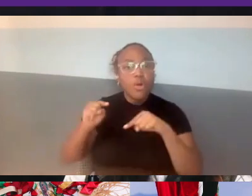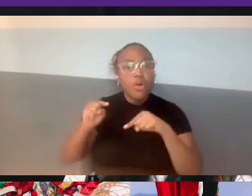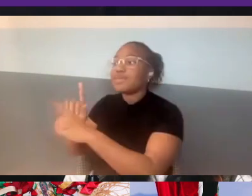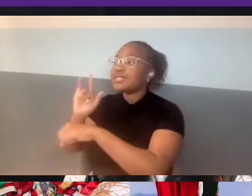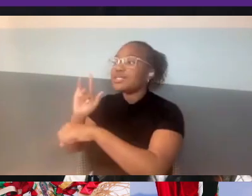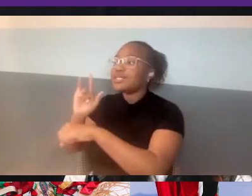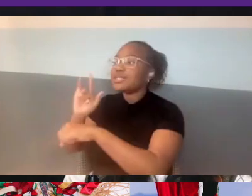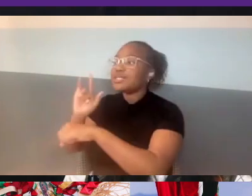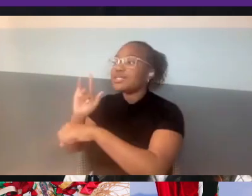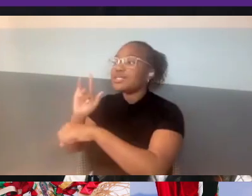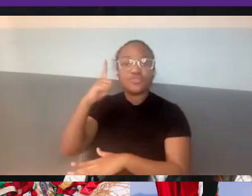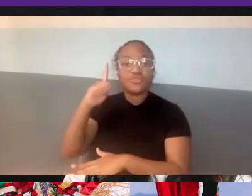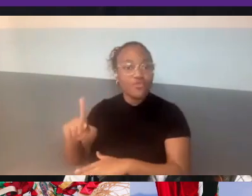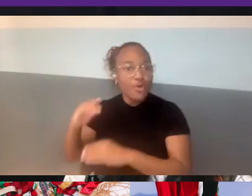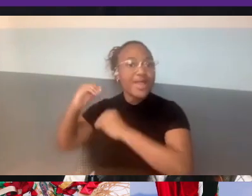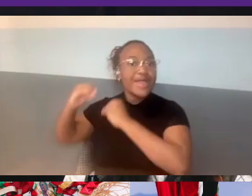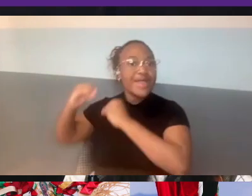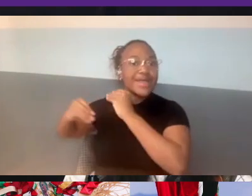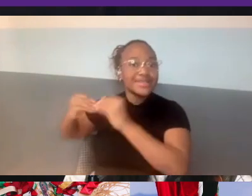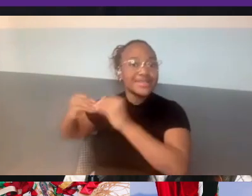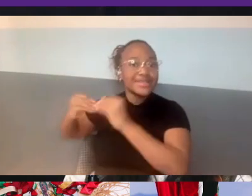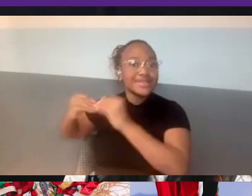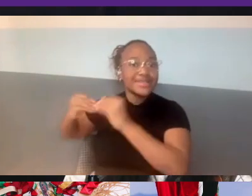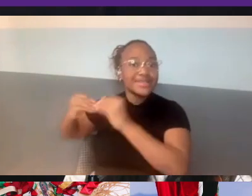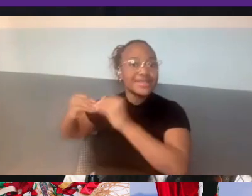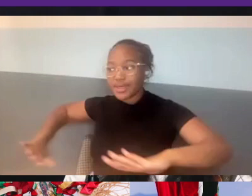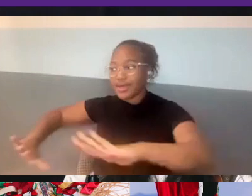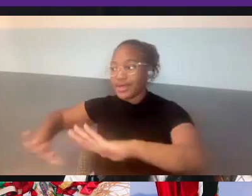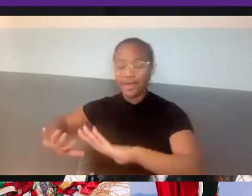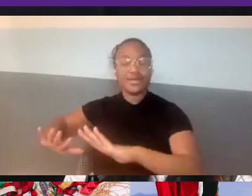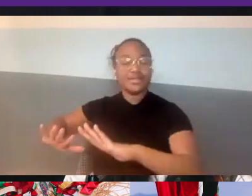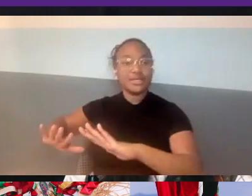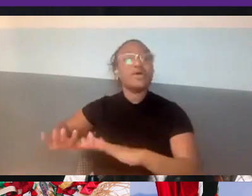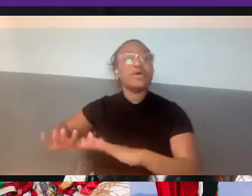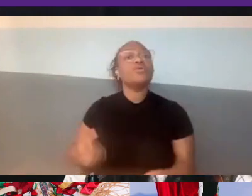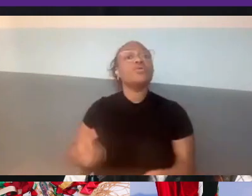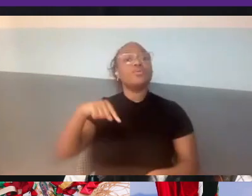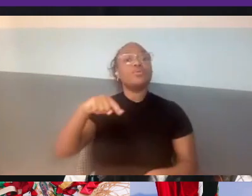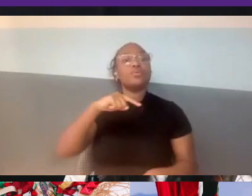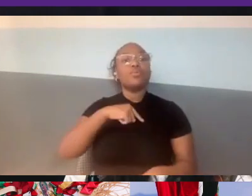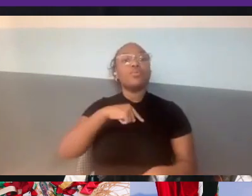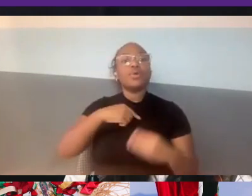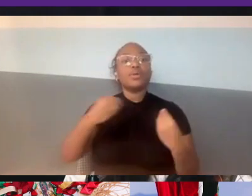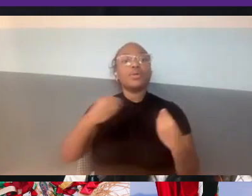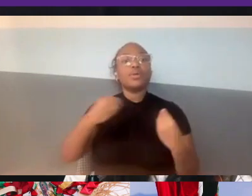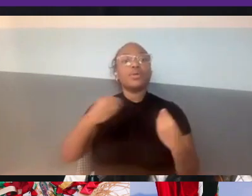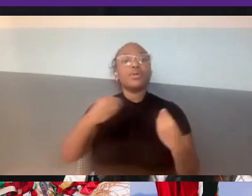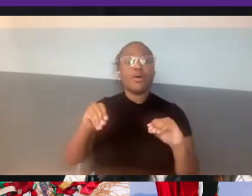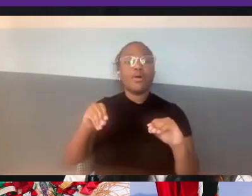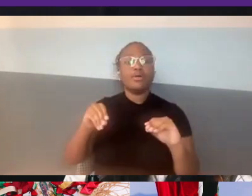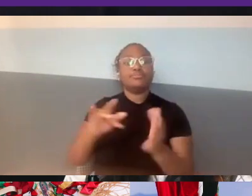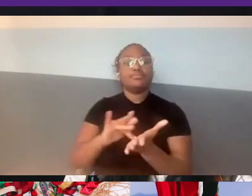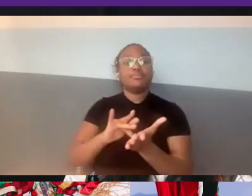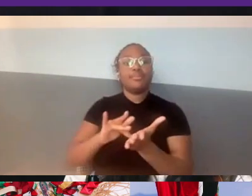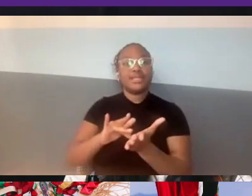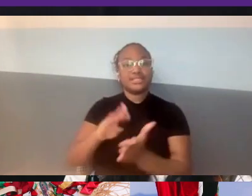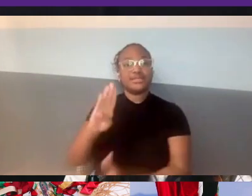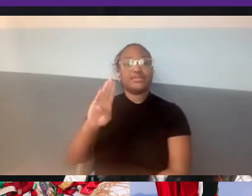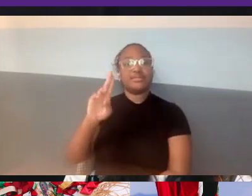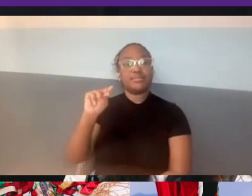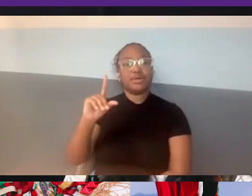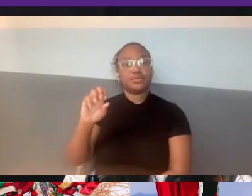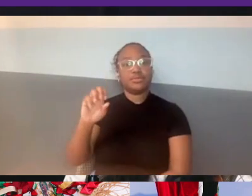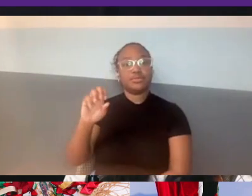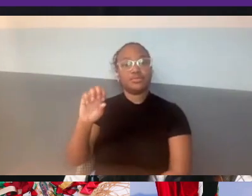of sacred bundles and medicine bundles on our first encounter, and just thinking about how I had to get